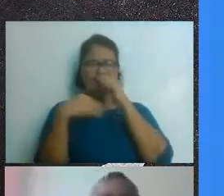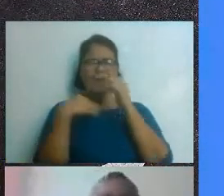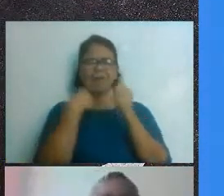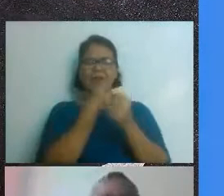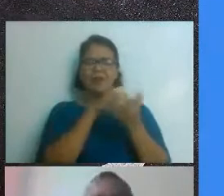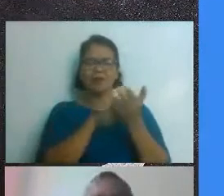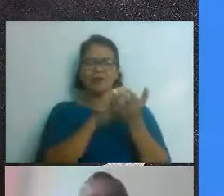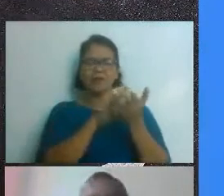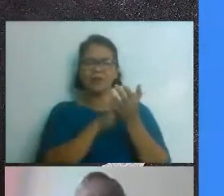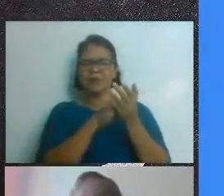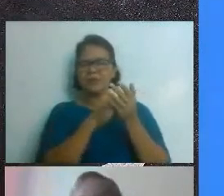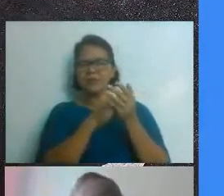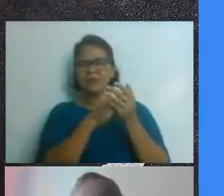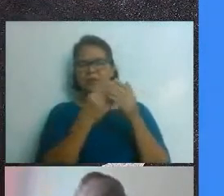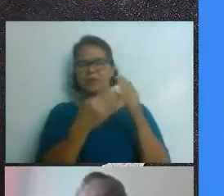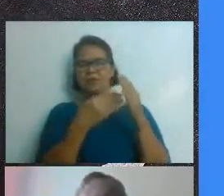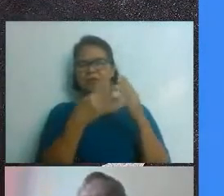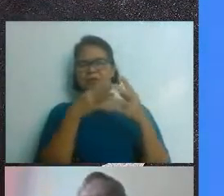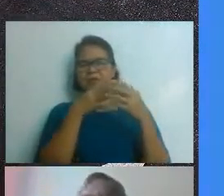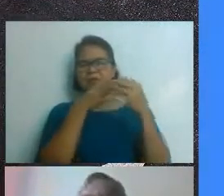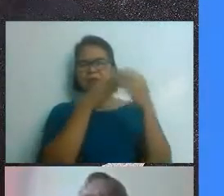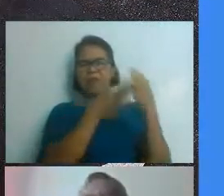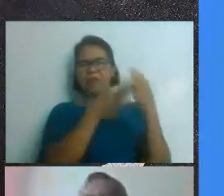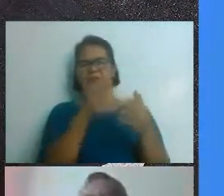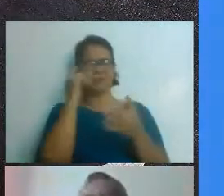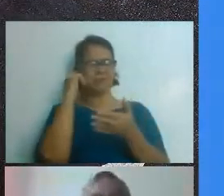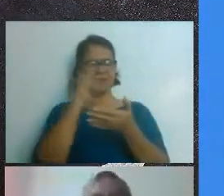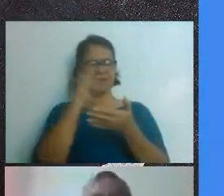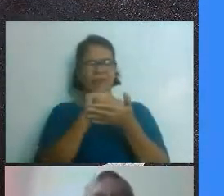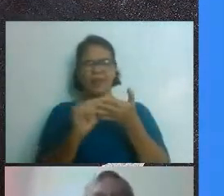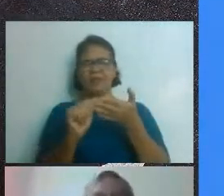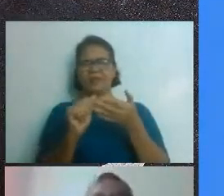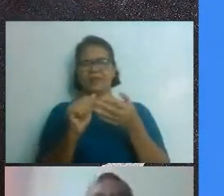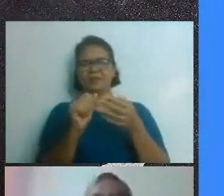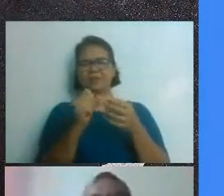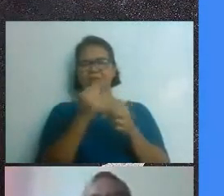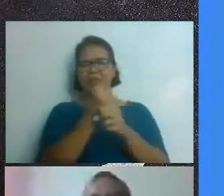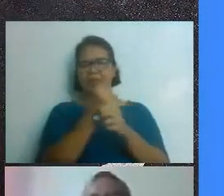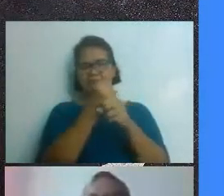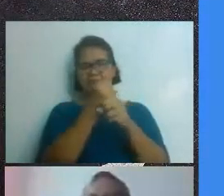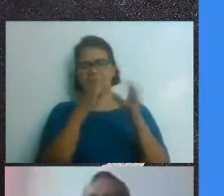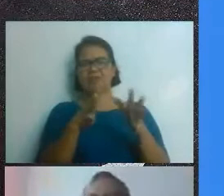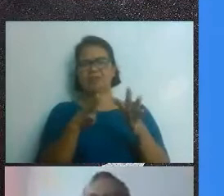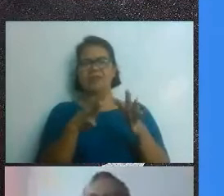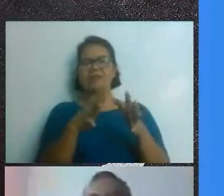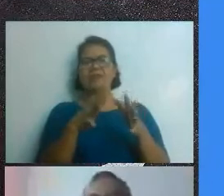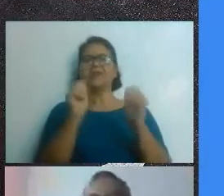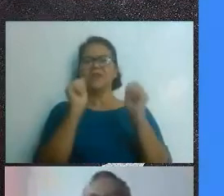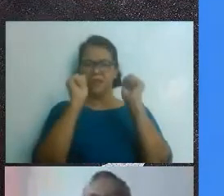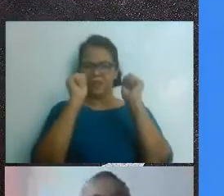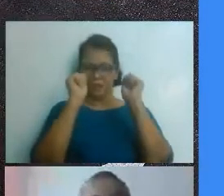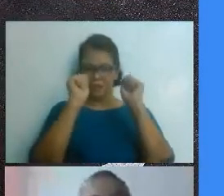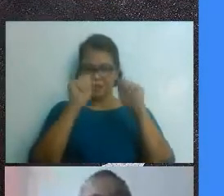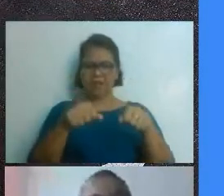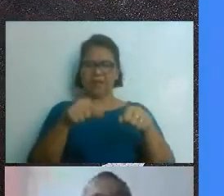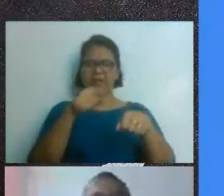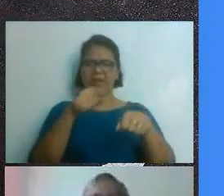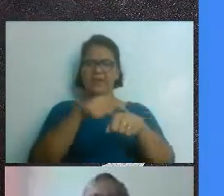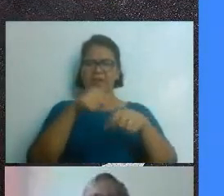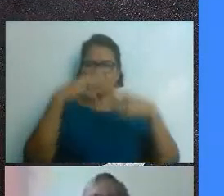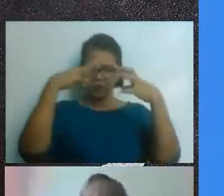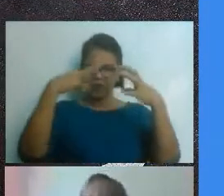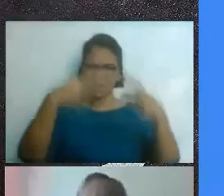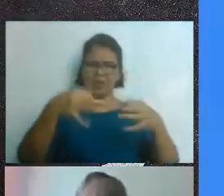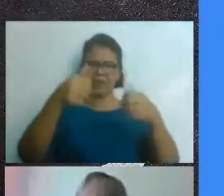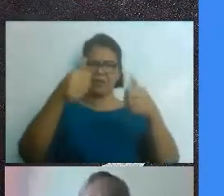and guidance of our regions and divisions, are authorized to decide on the specific learning delivery modalities deemed